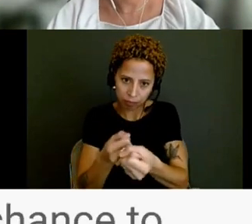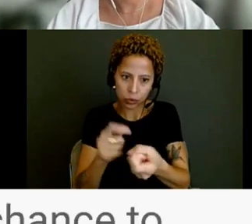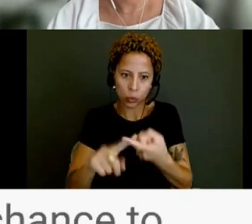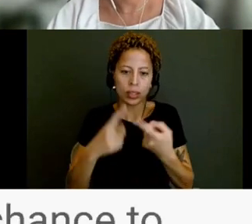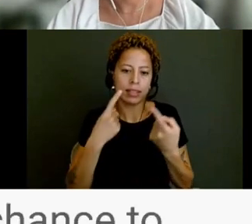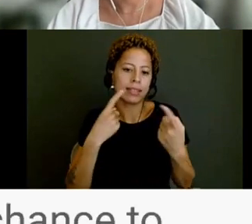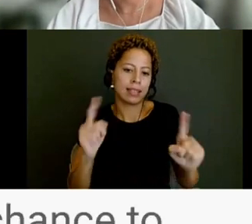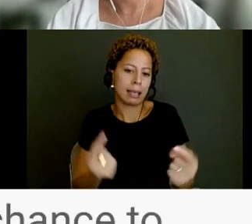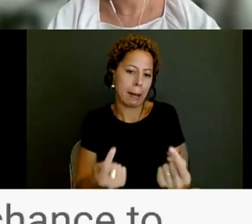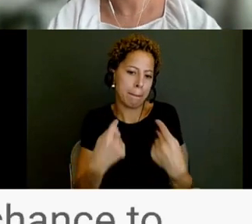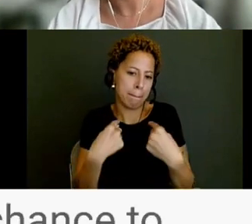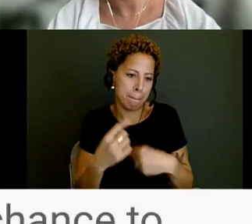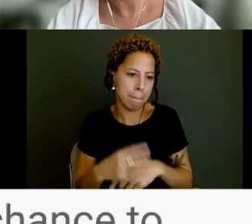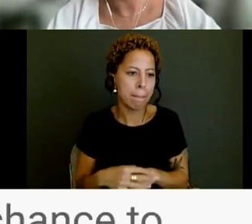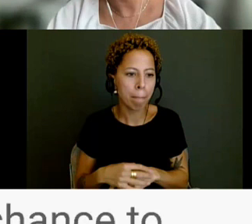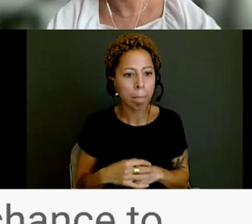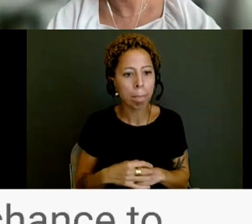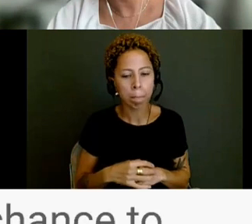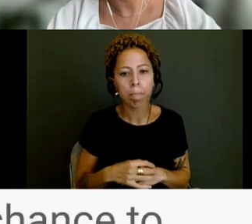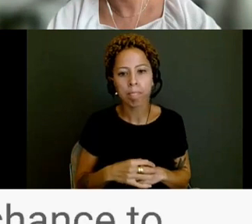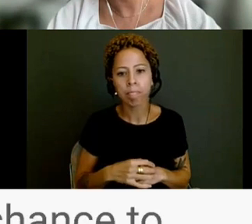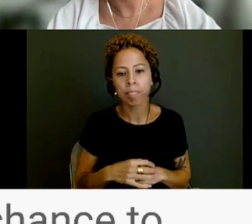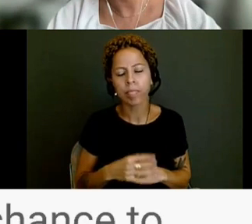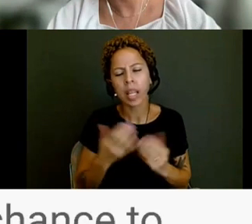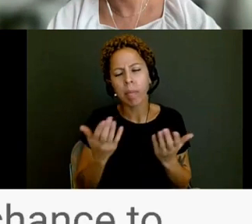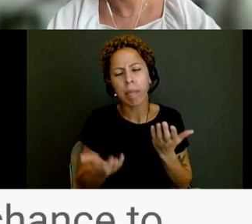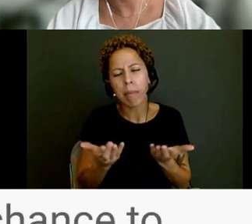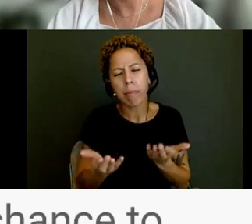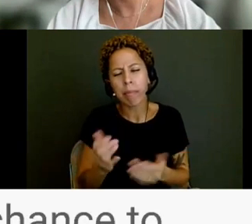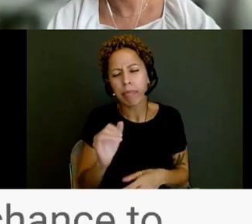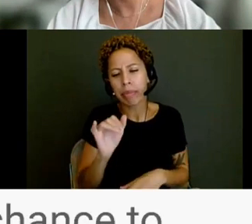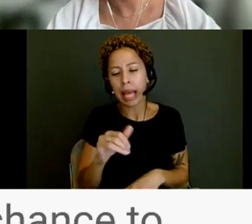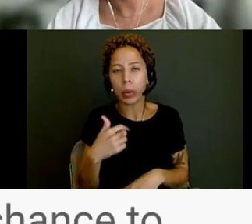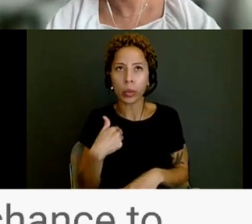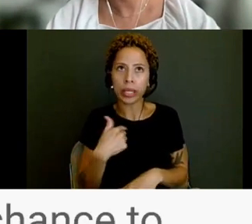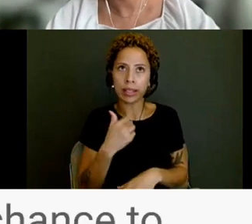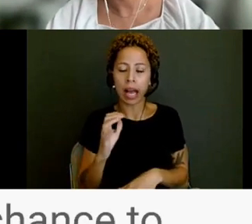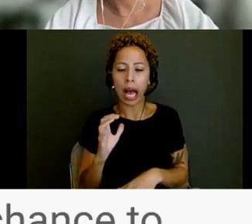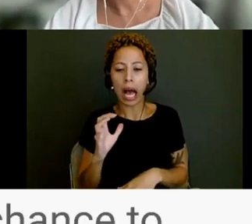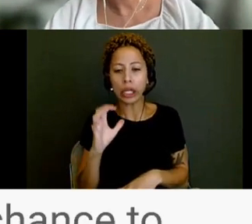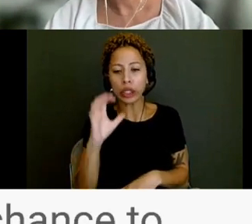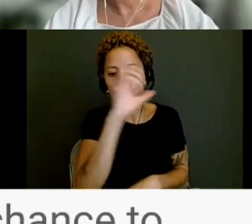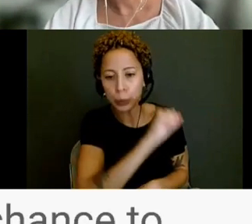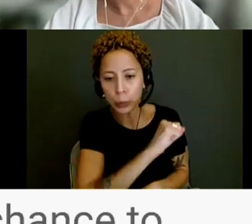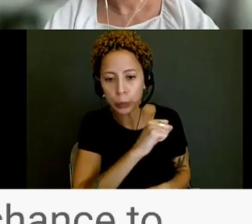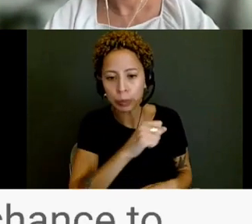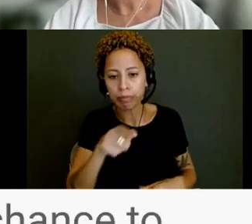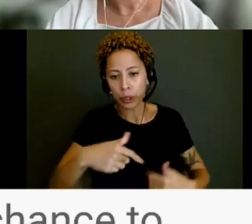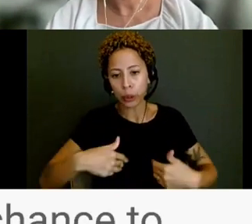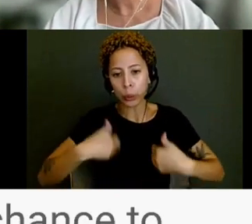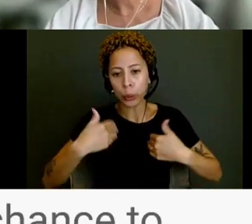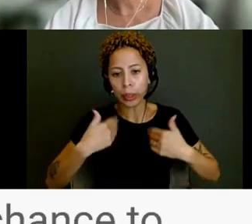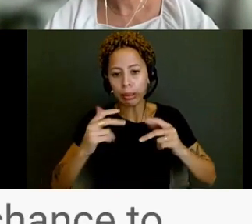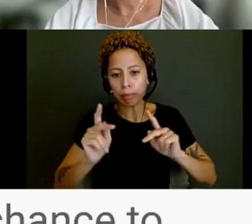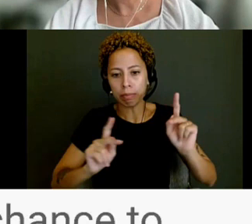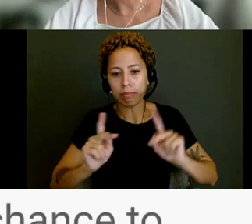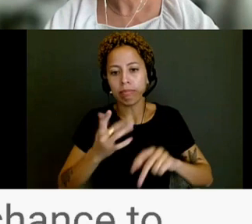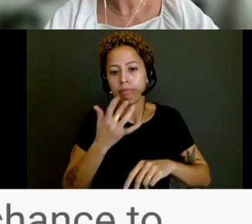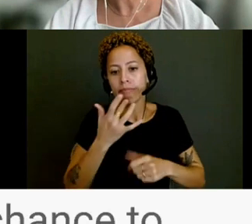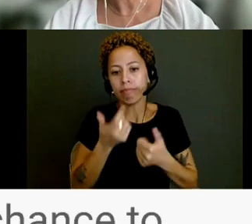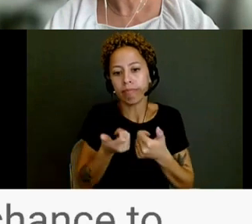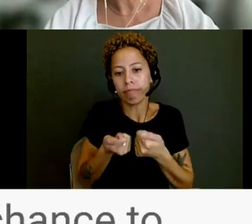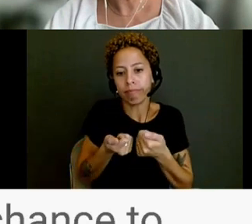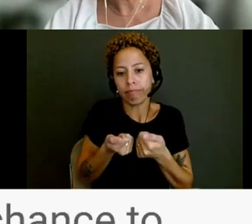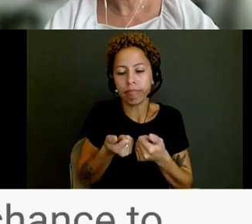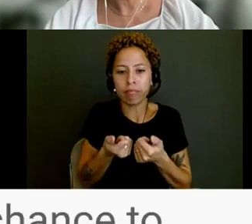And that might be a bit of an assumption that youth in particular, but that has been my experience. And the wordiness of emails, I'm